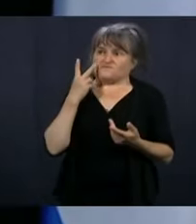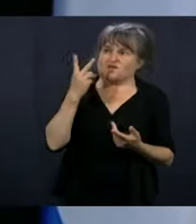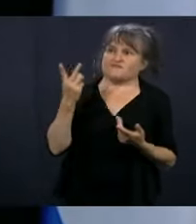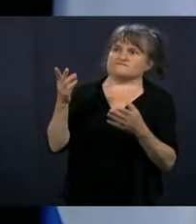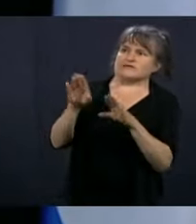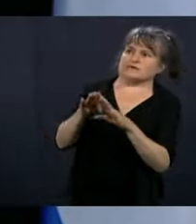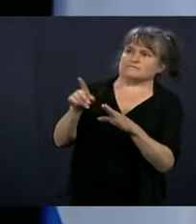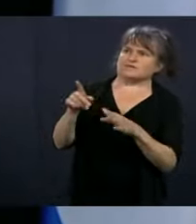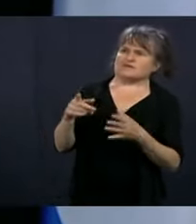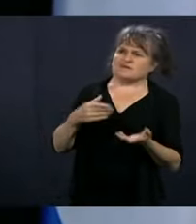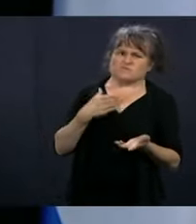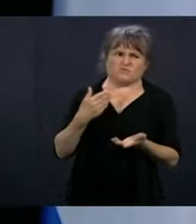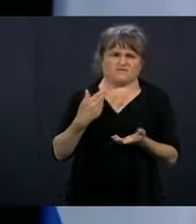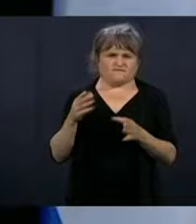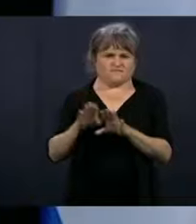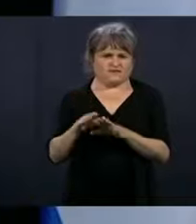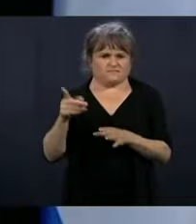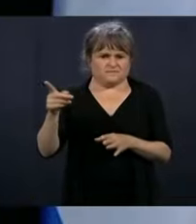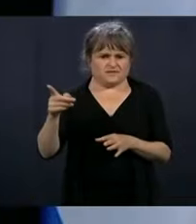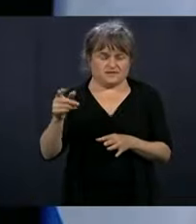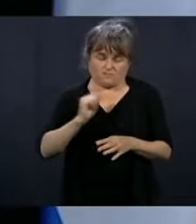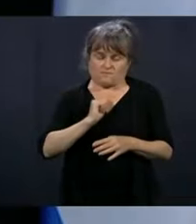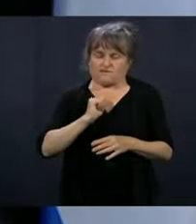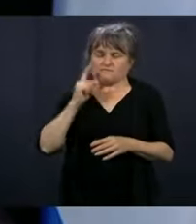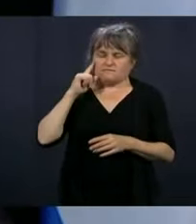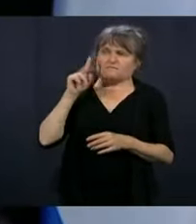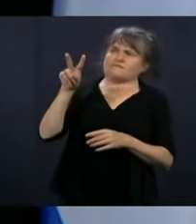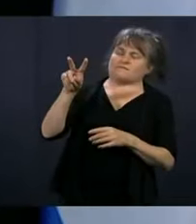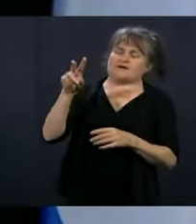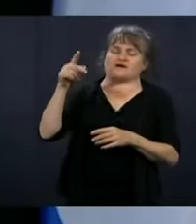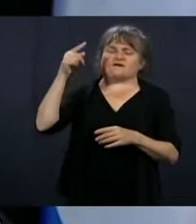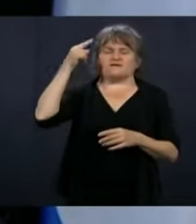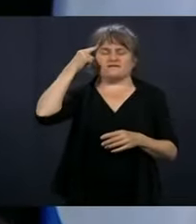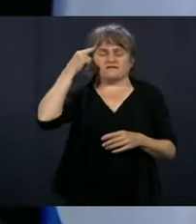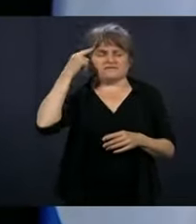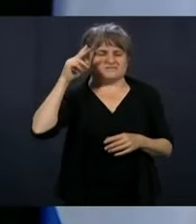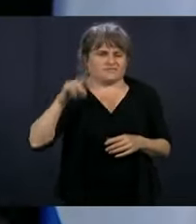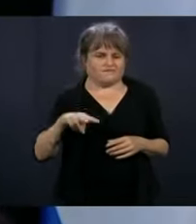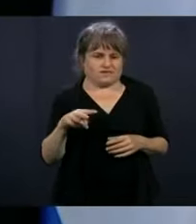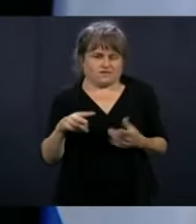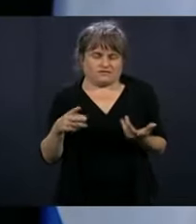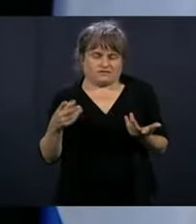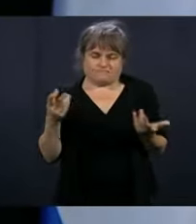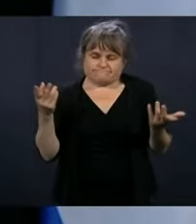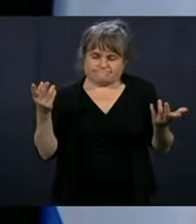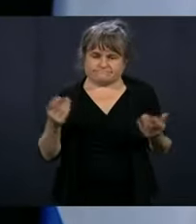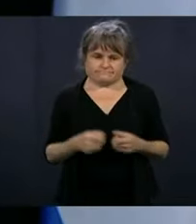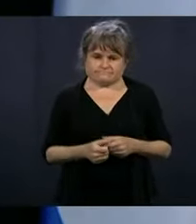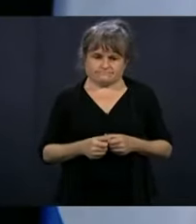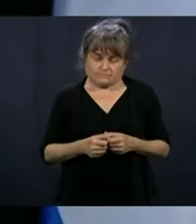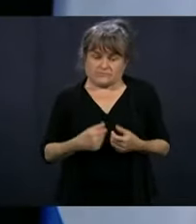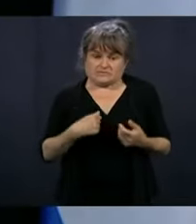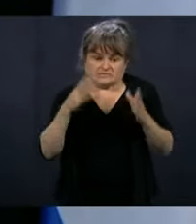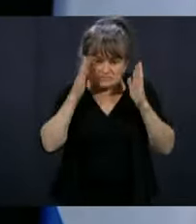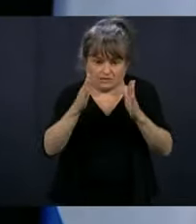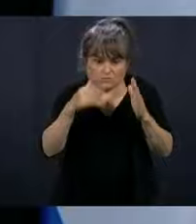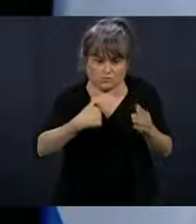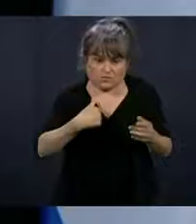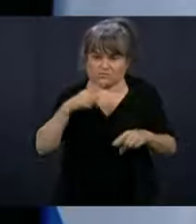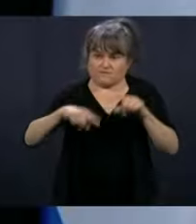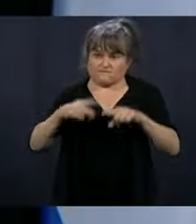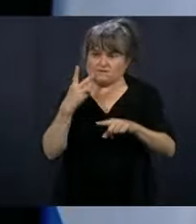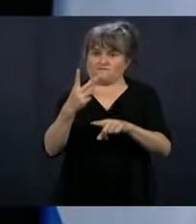go someplace and I see that it's closed, like, oh my God, who closed that? Because we forget. No, I'm serious. I'm telling you very, very